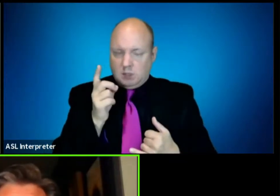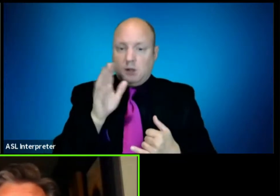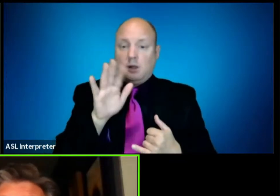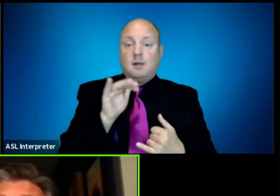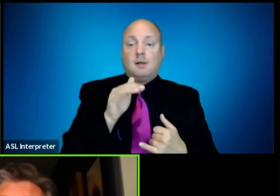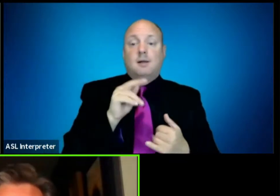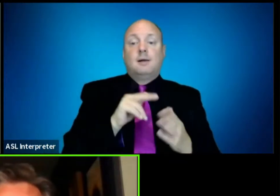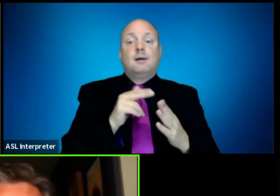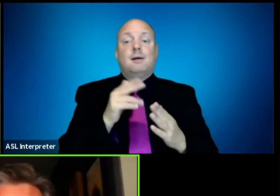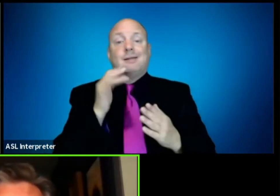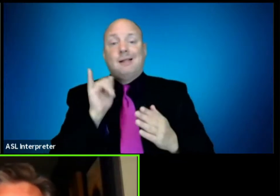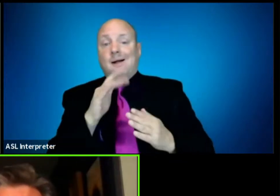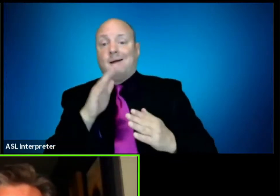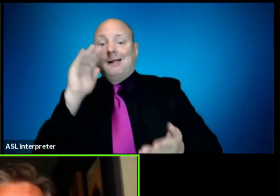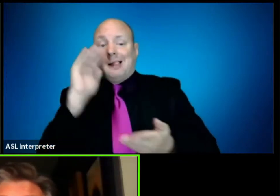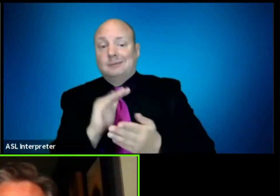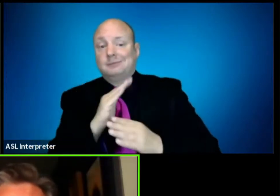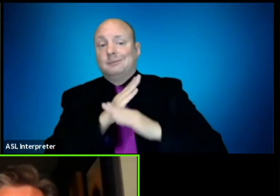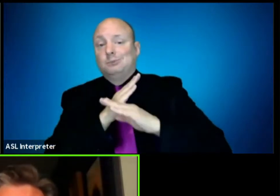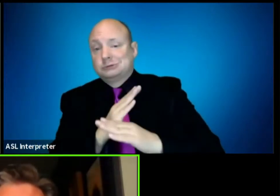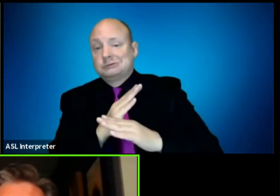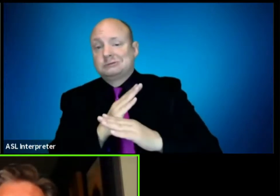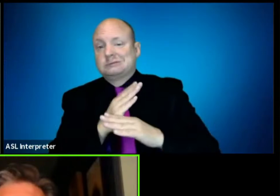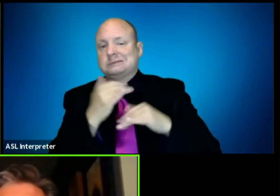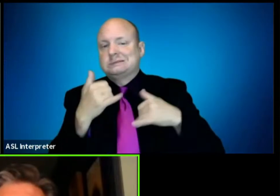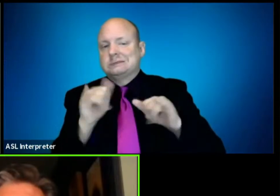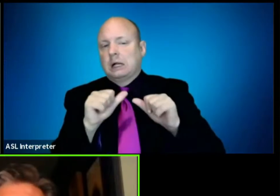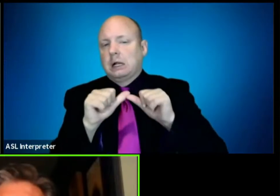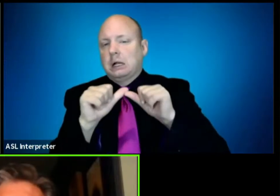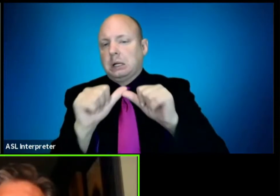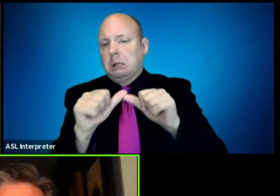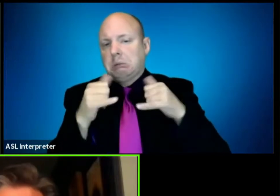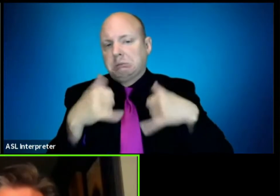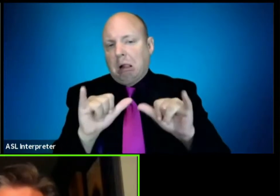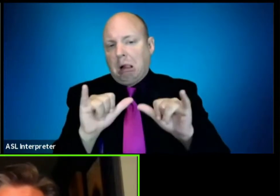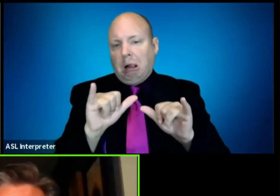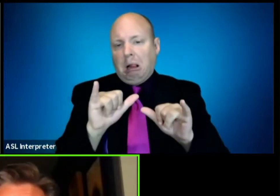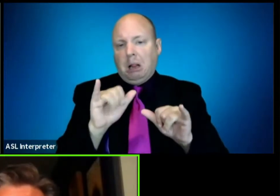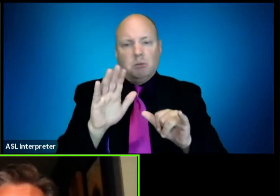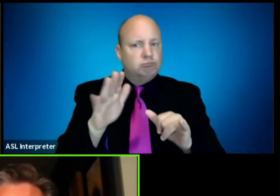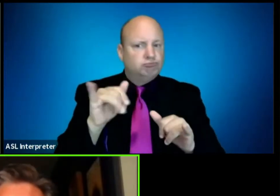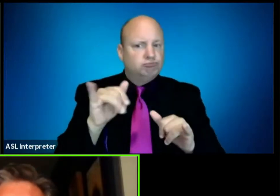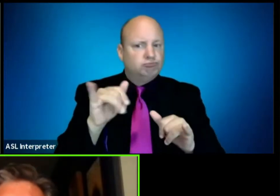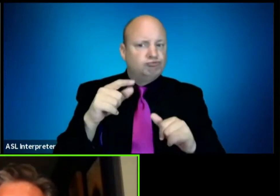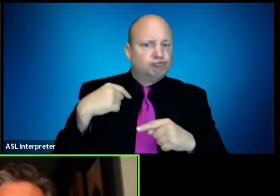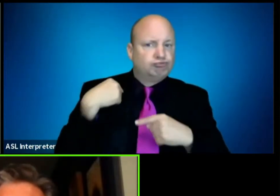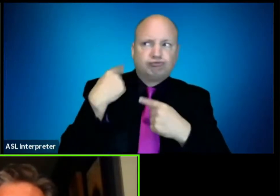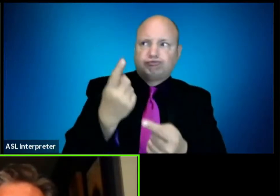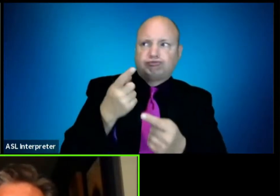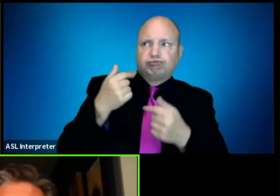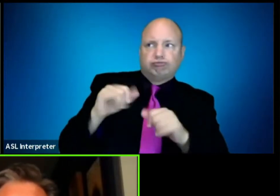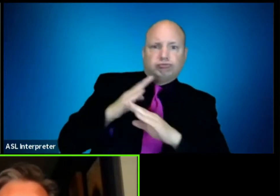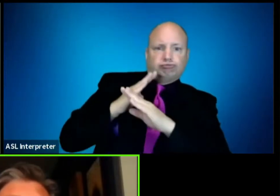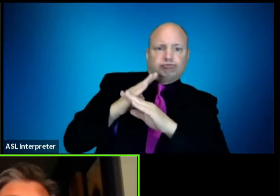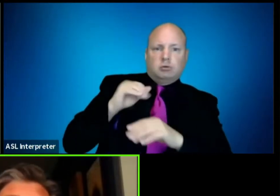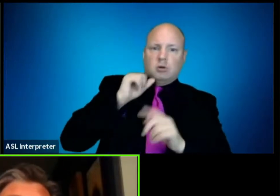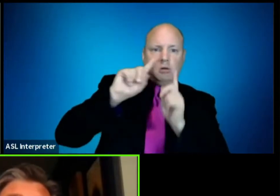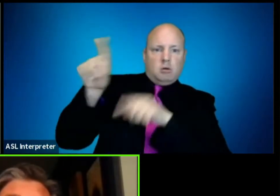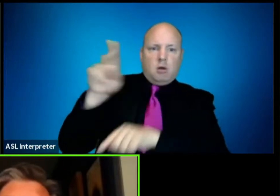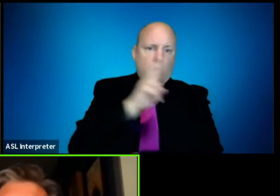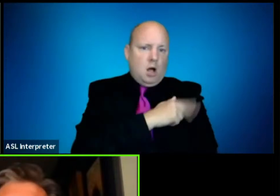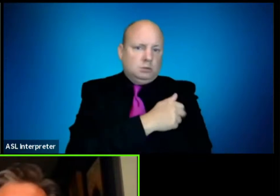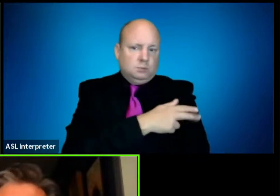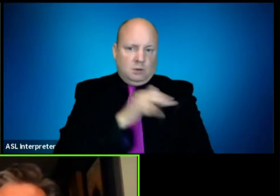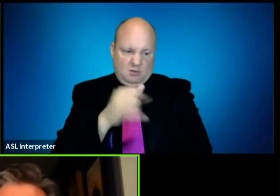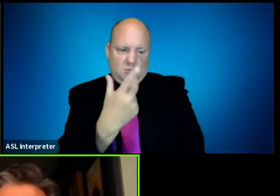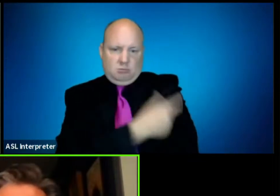vaccines. Protection still remains great against preventing hospitalizations and deaths, but it does go down a little bit. And